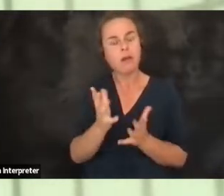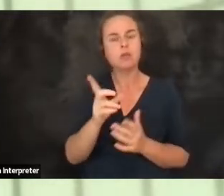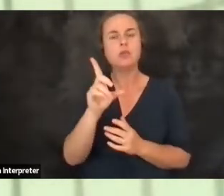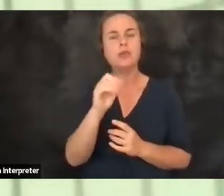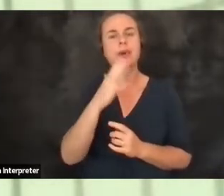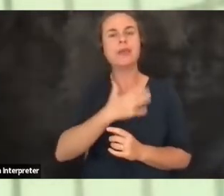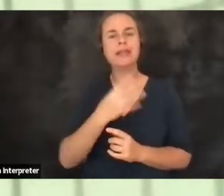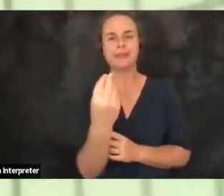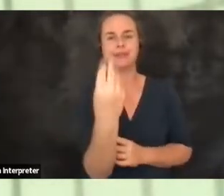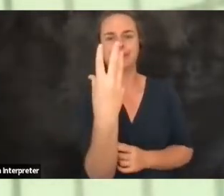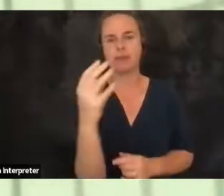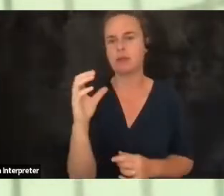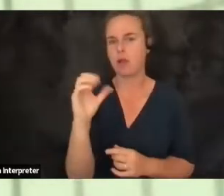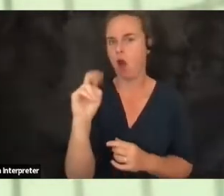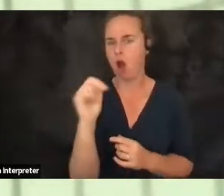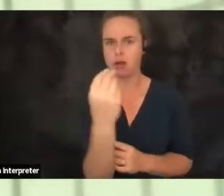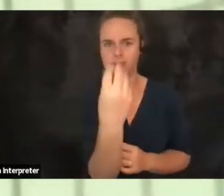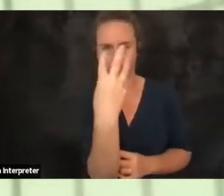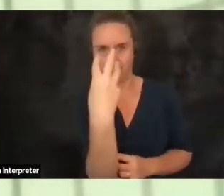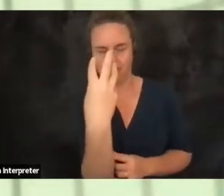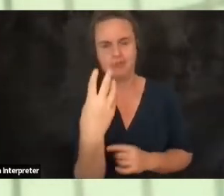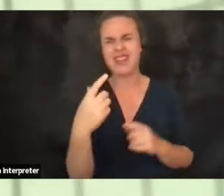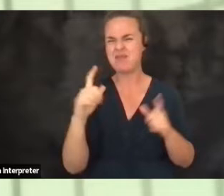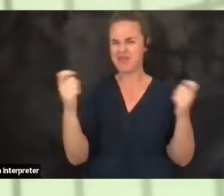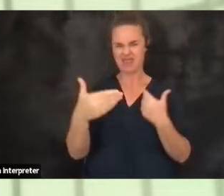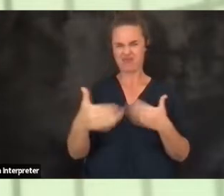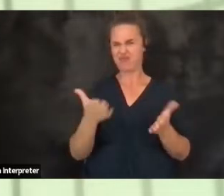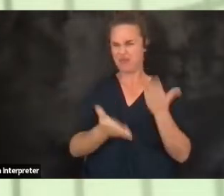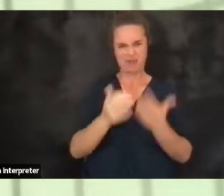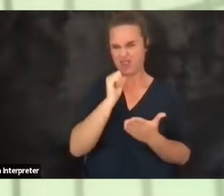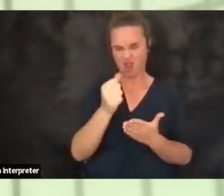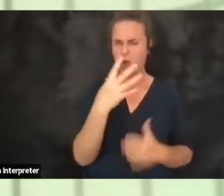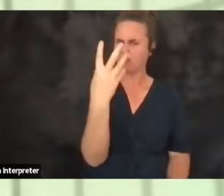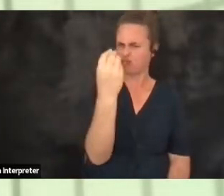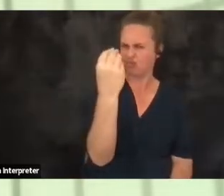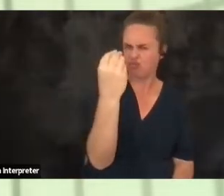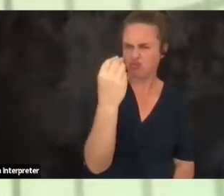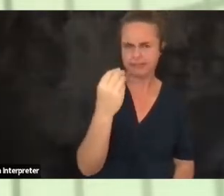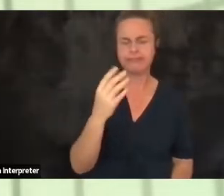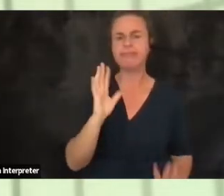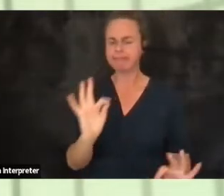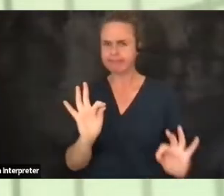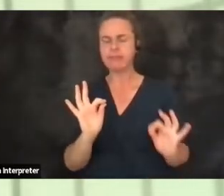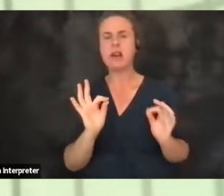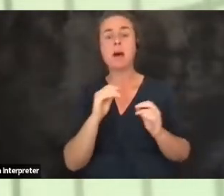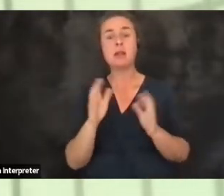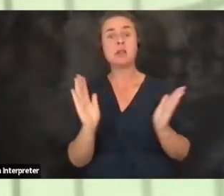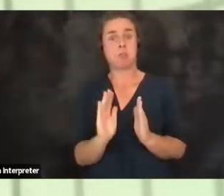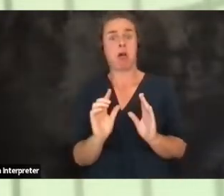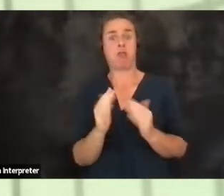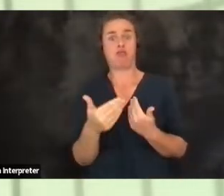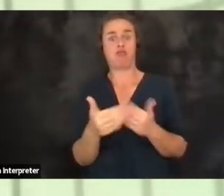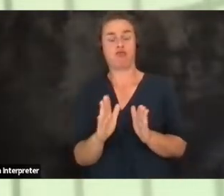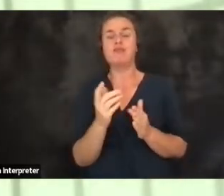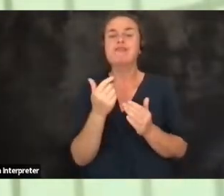so. Doesn't always make sense in this big room, but in the small rooms, I think it will help that conversational feel, again,